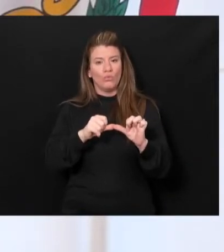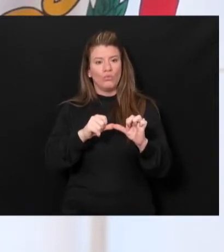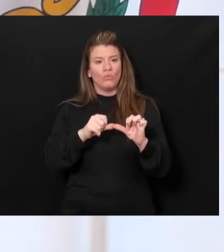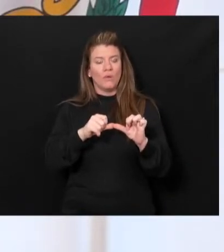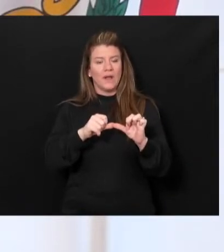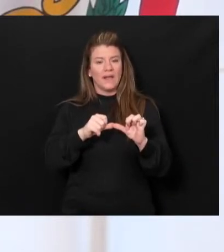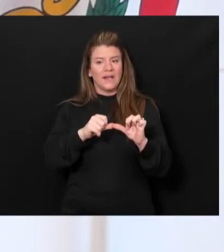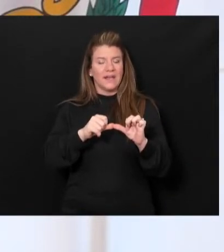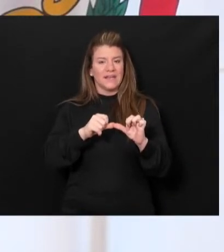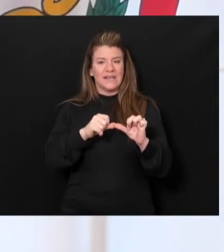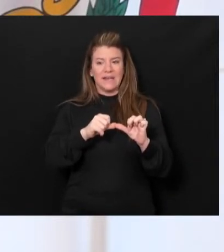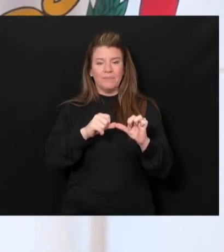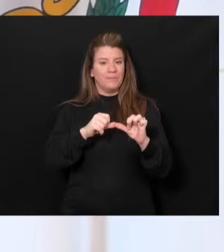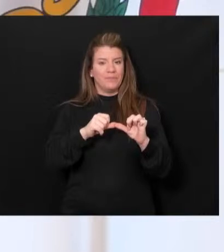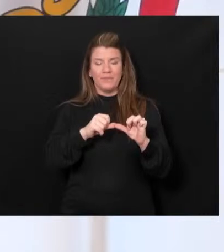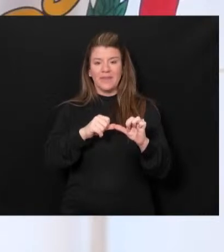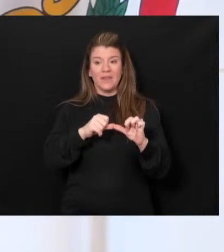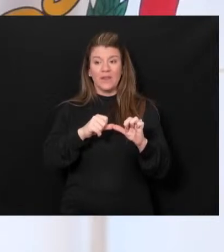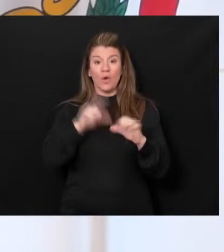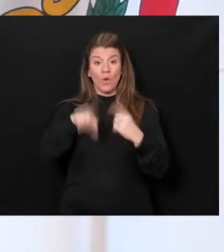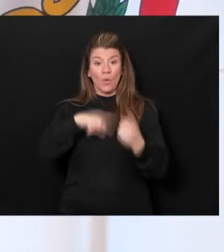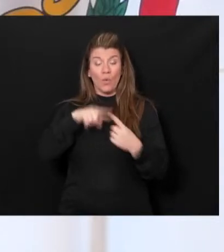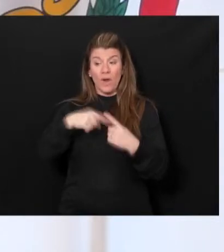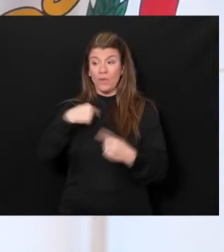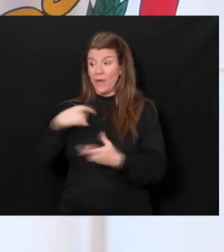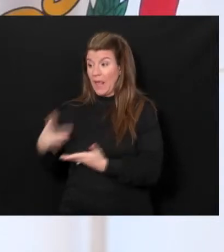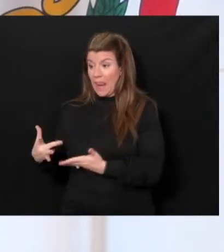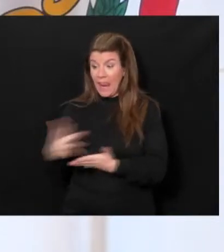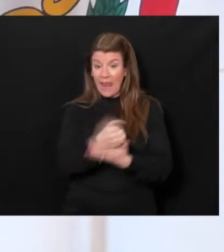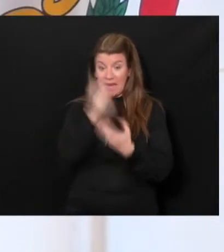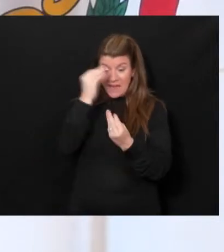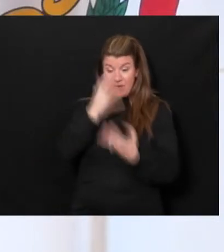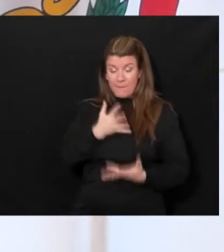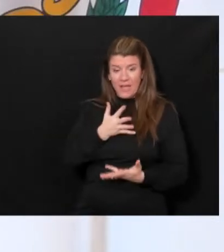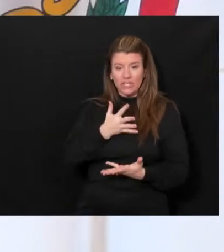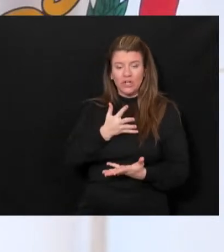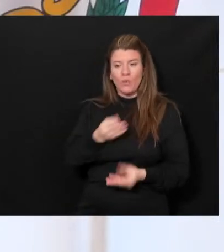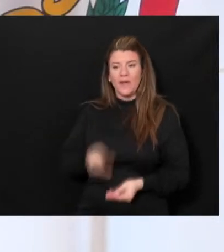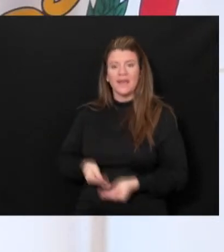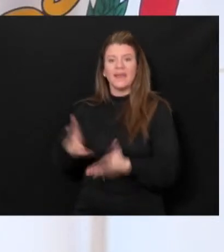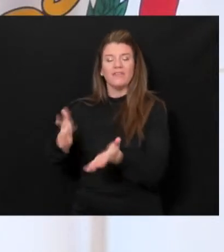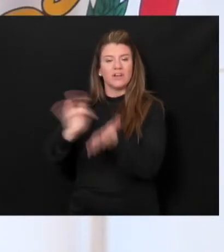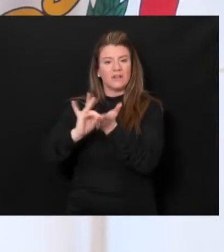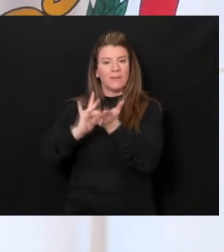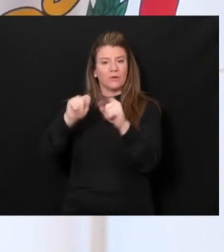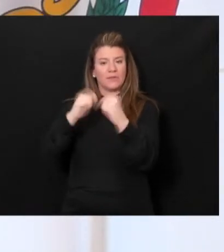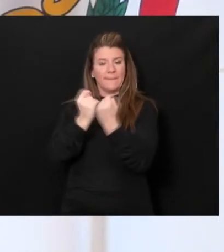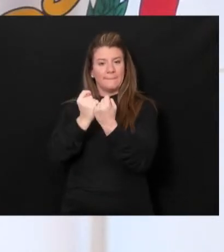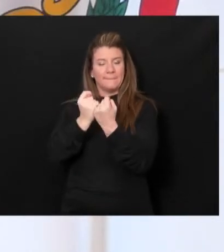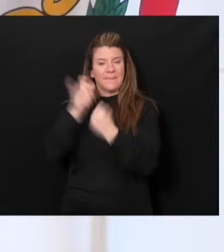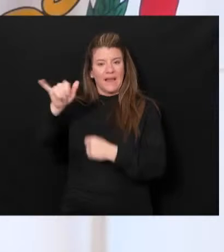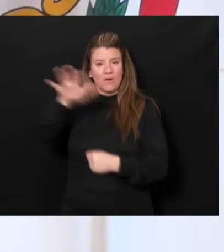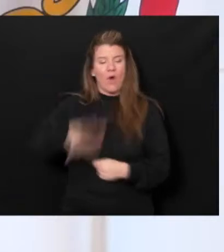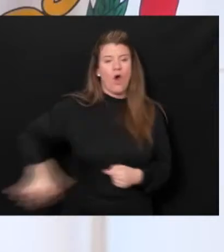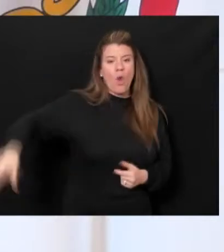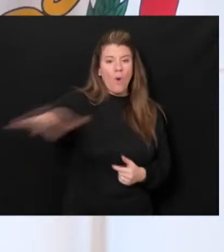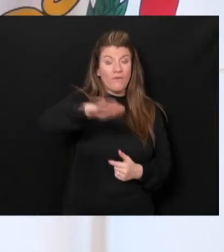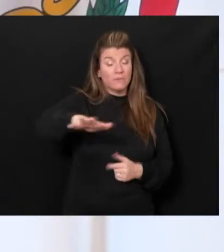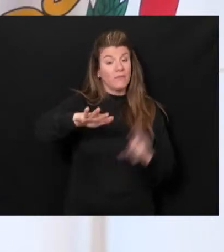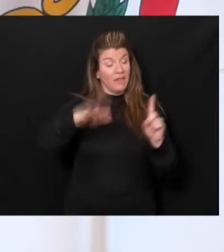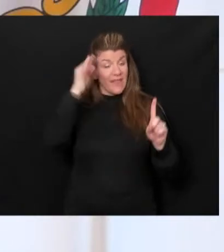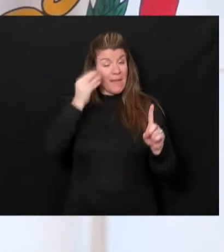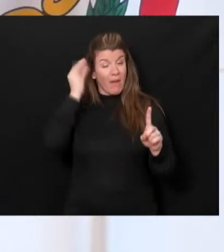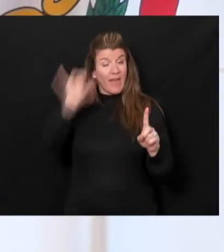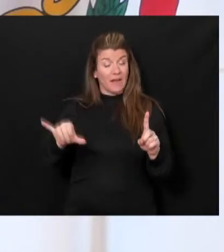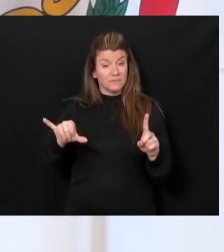pass everything off to the medical experts that are all across this land. Now let's just think about this just